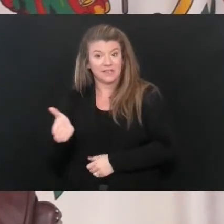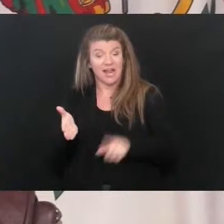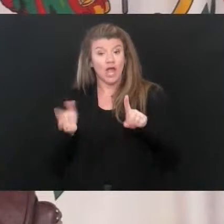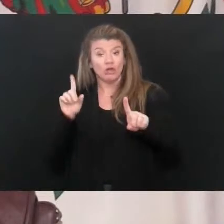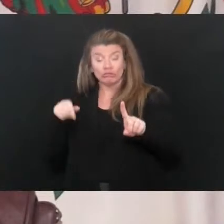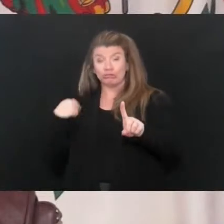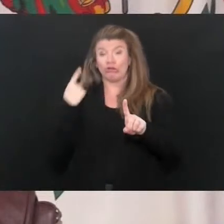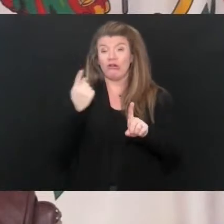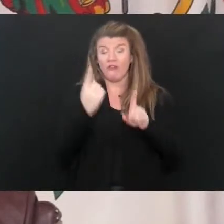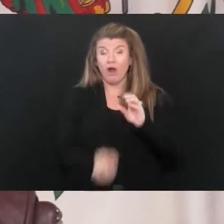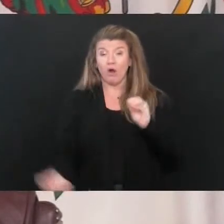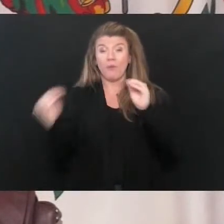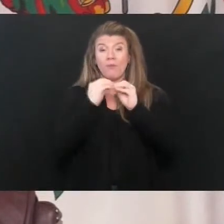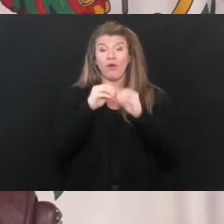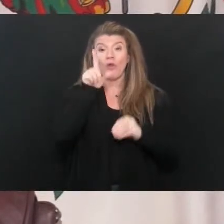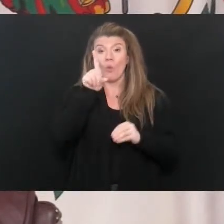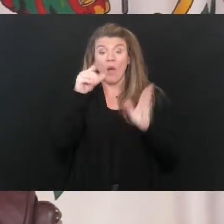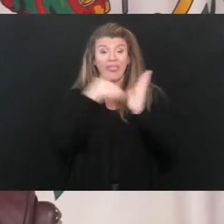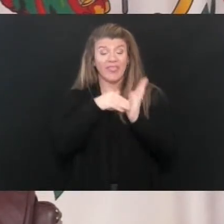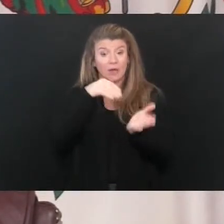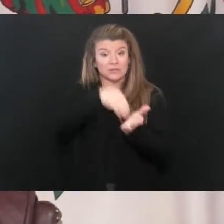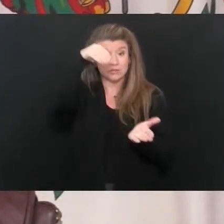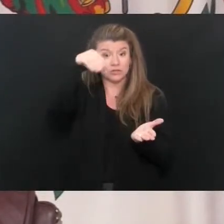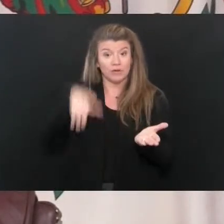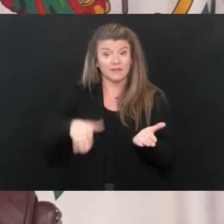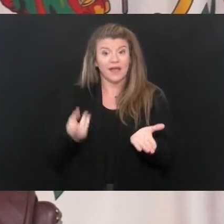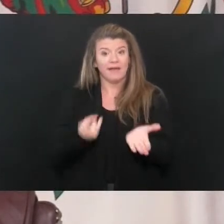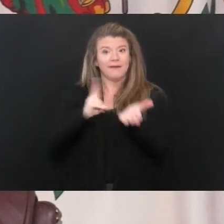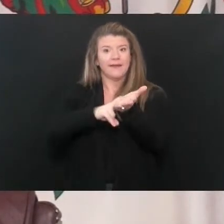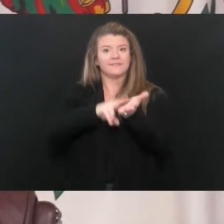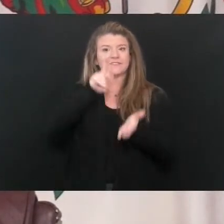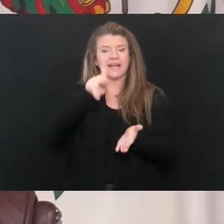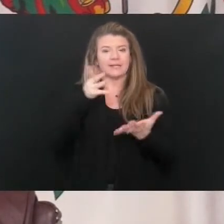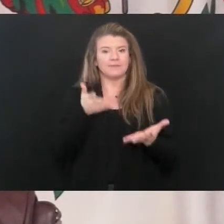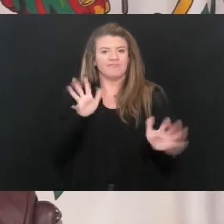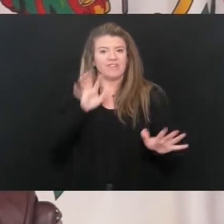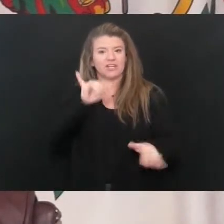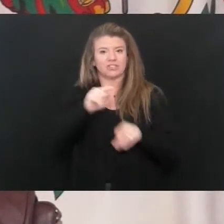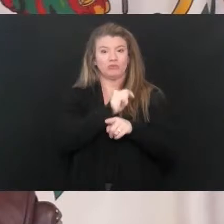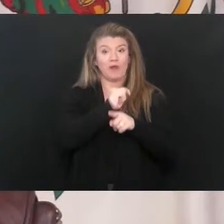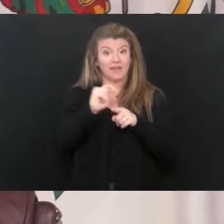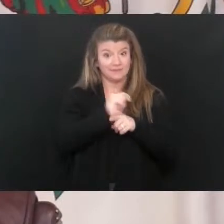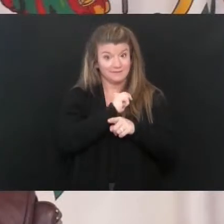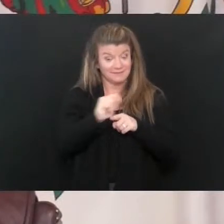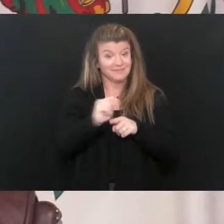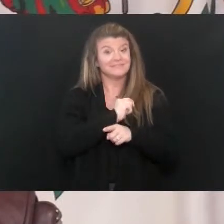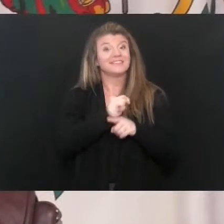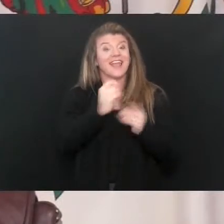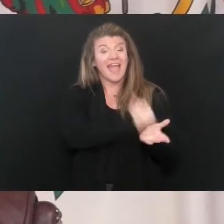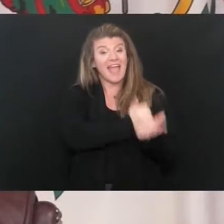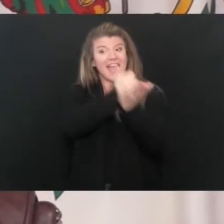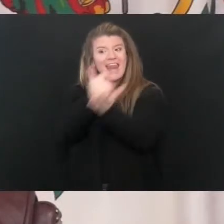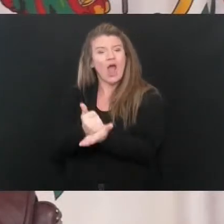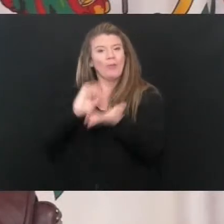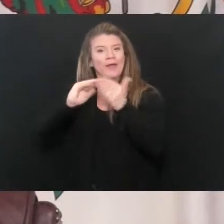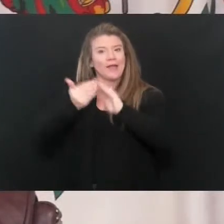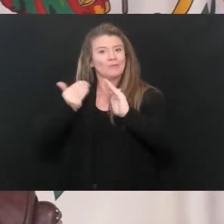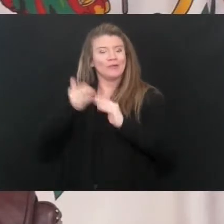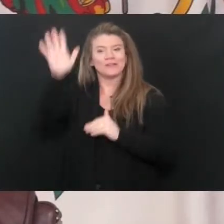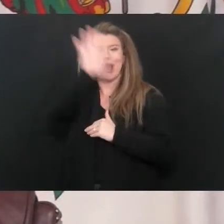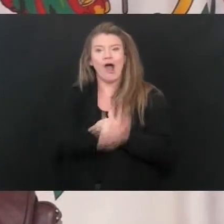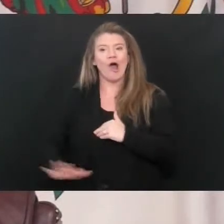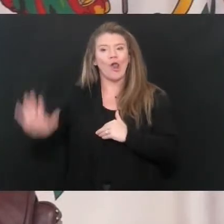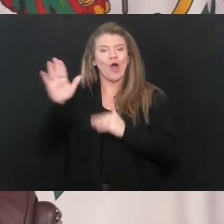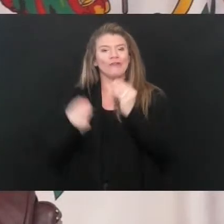far, more than 1,000 students have signed up to complete the training and help our communities throughout the